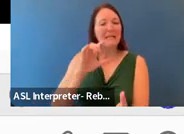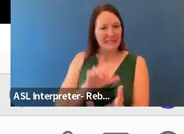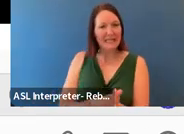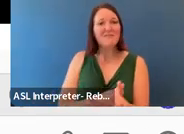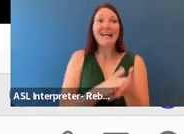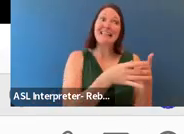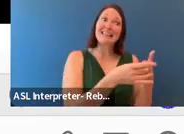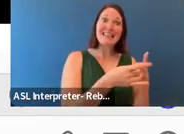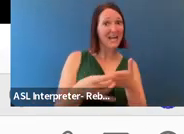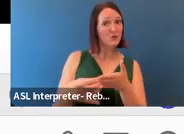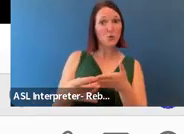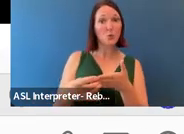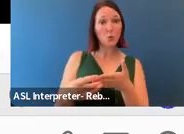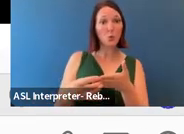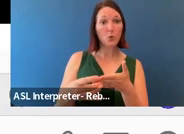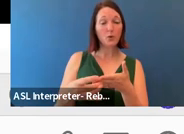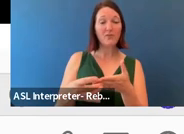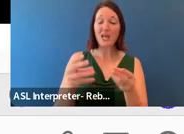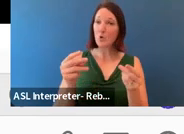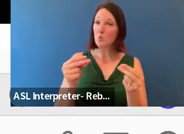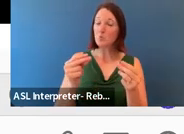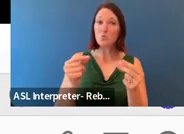led to the rapid